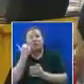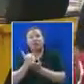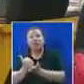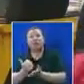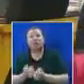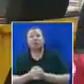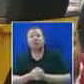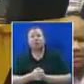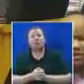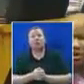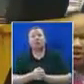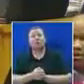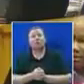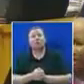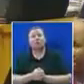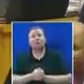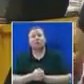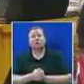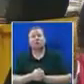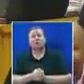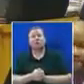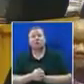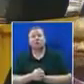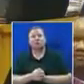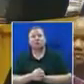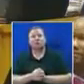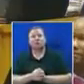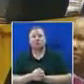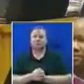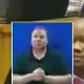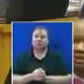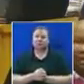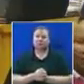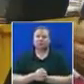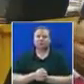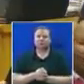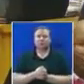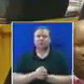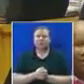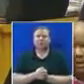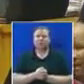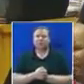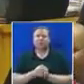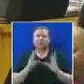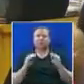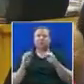sit down. But the aspersions is not what the CIA is.